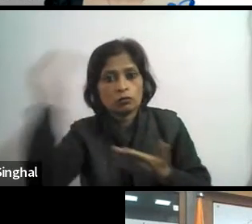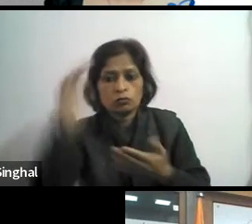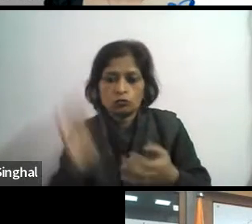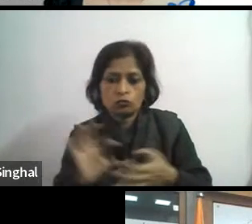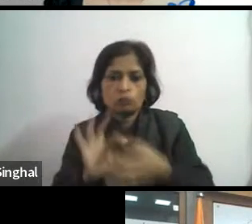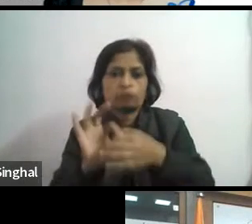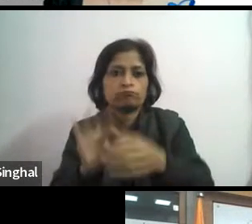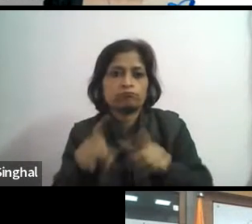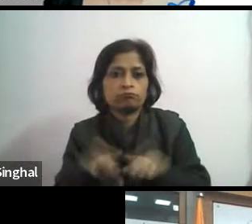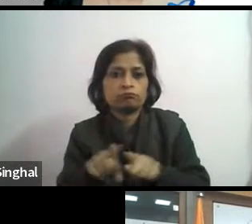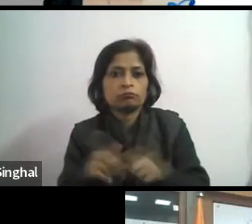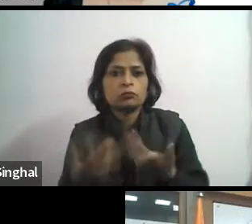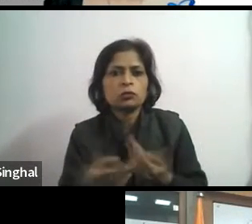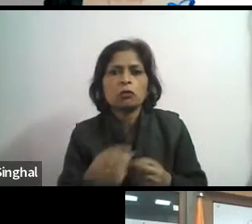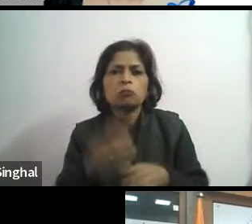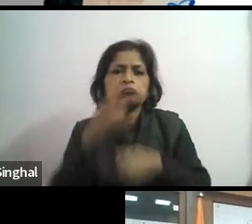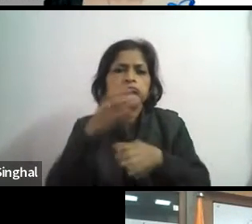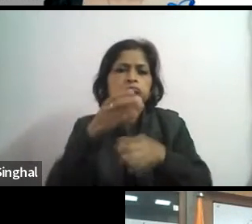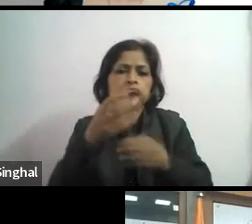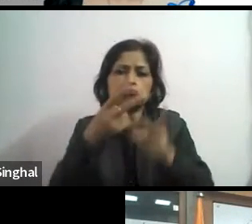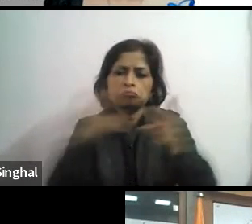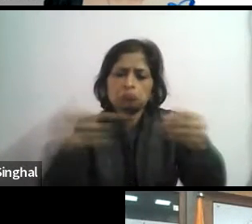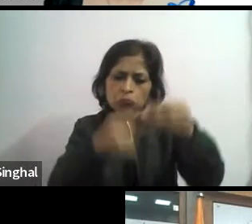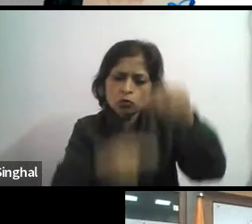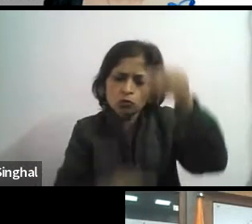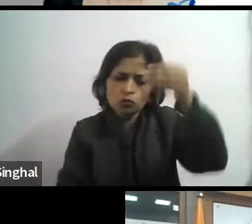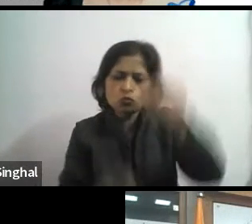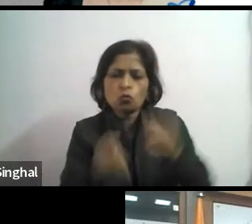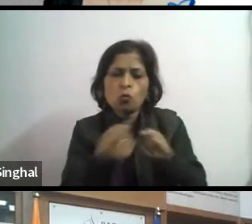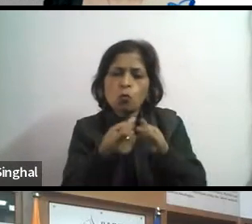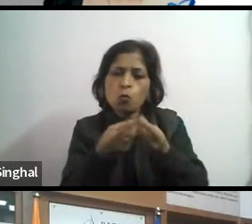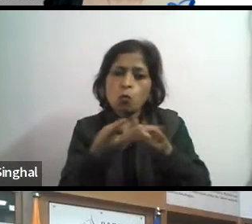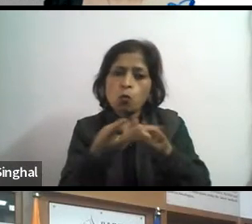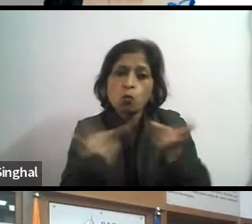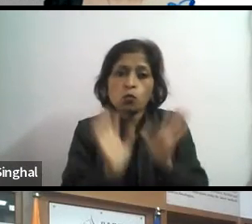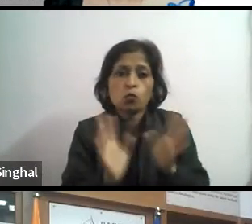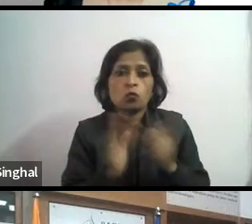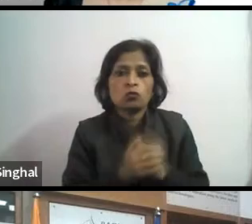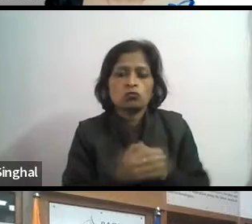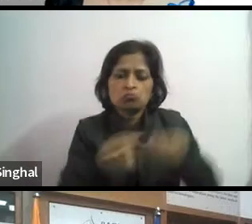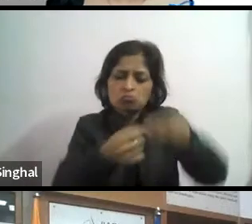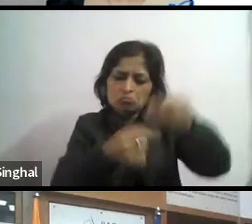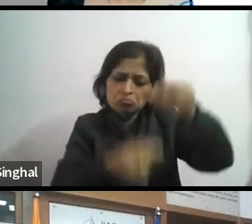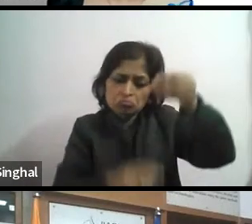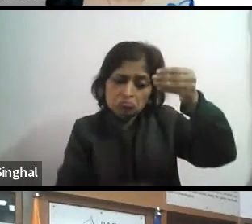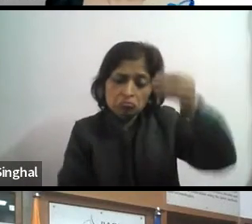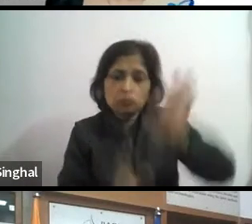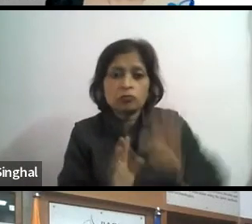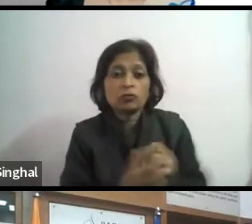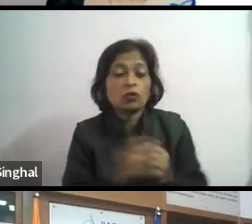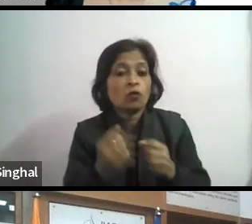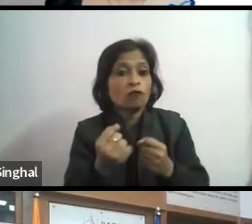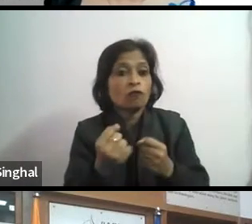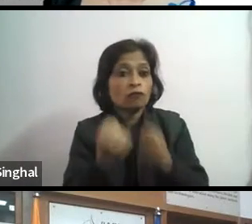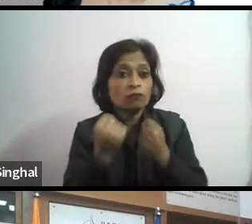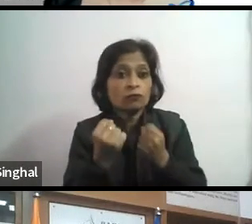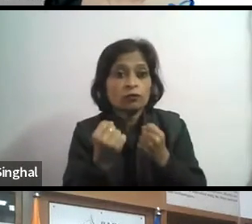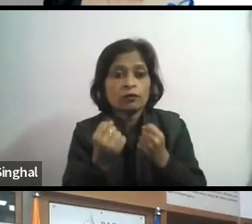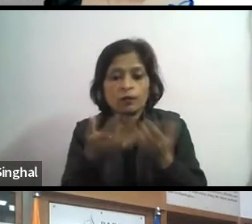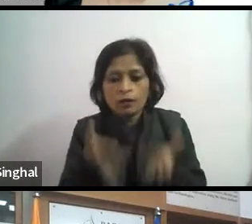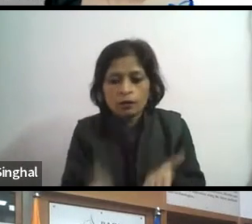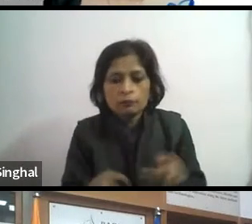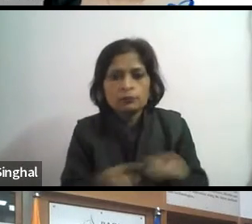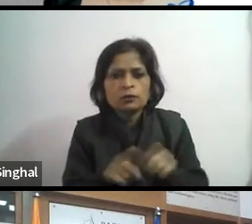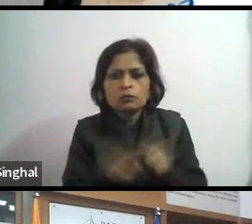The list of her achievements and her contributions to the academic fraternity are numerous, and very difficult to give you in